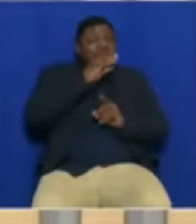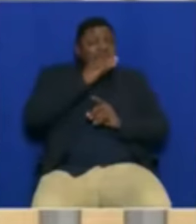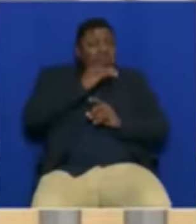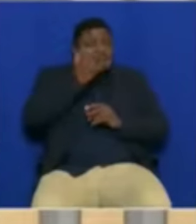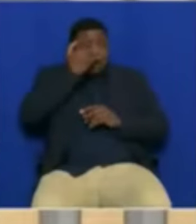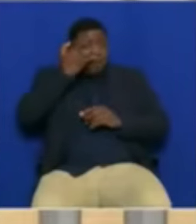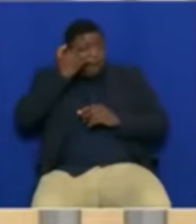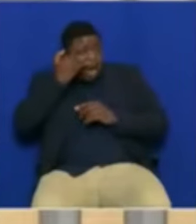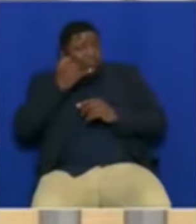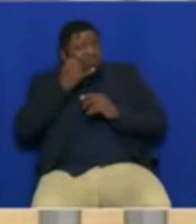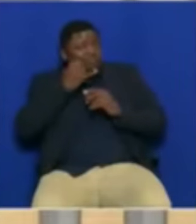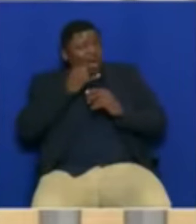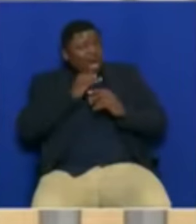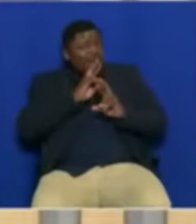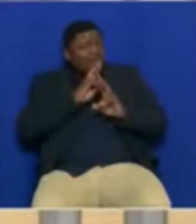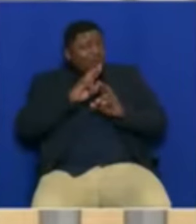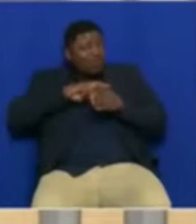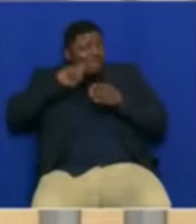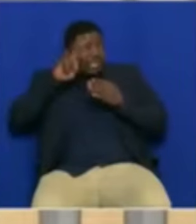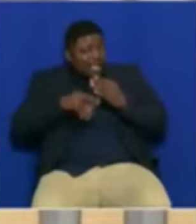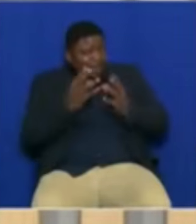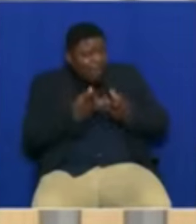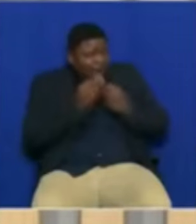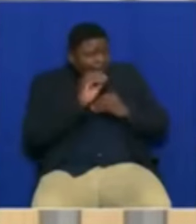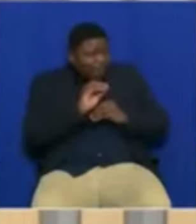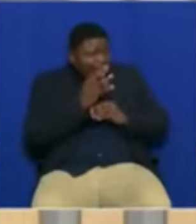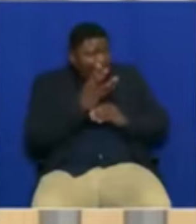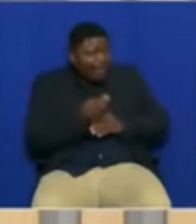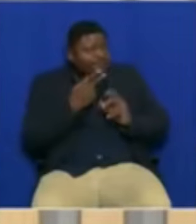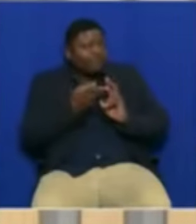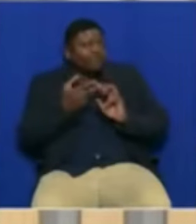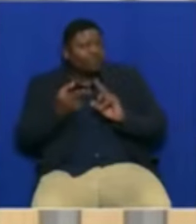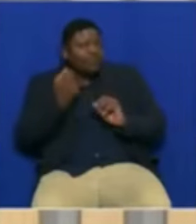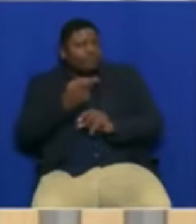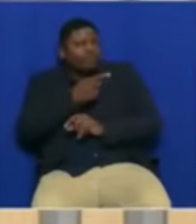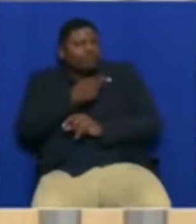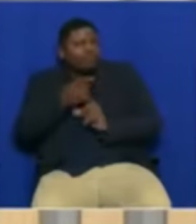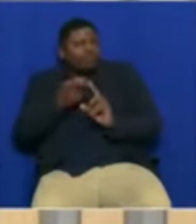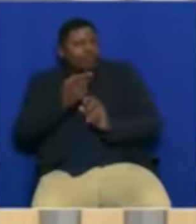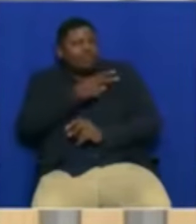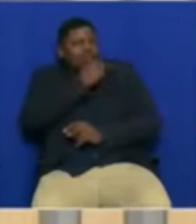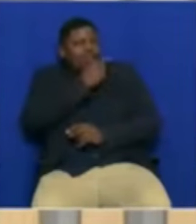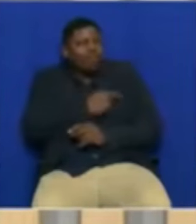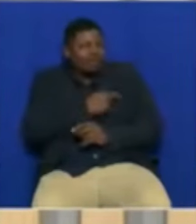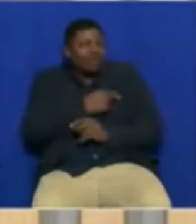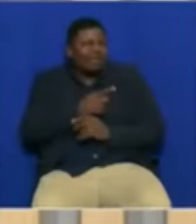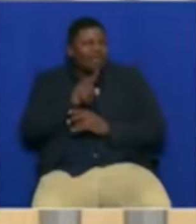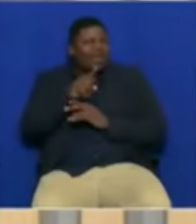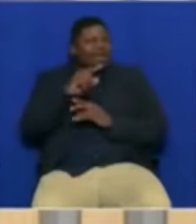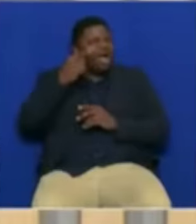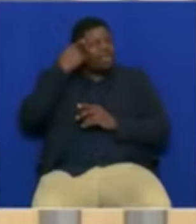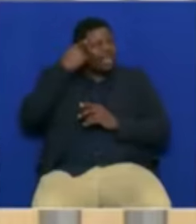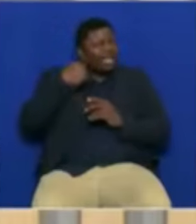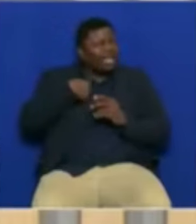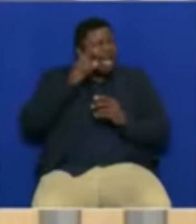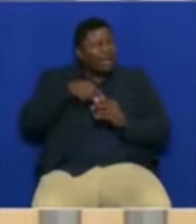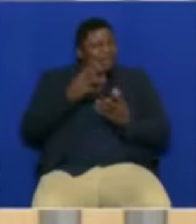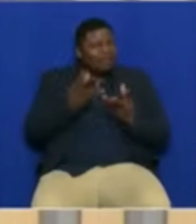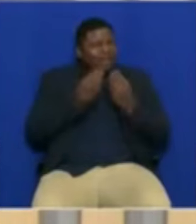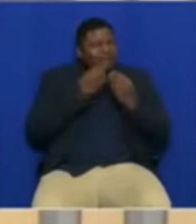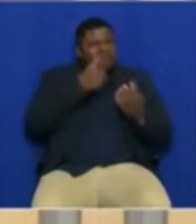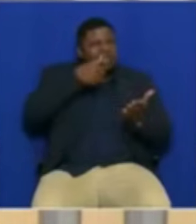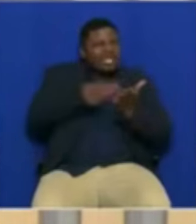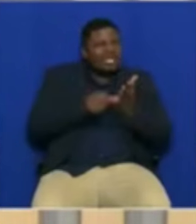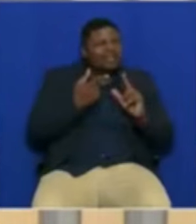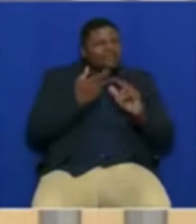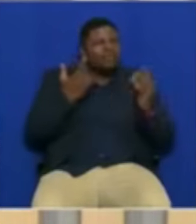that they had to respond to from Ipusa, I think if it was, if I could remember that, where they are querying this, and